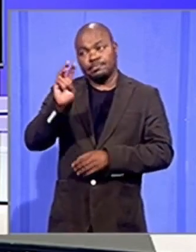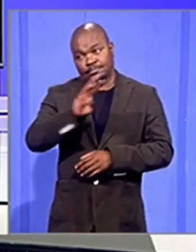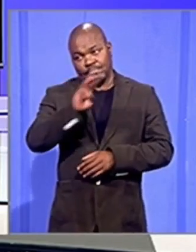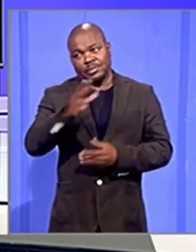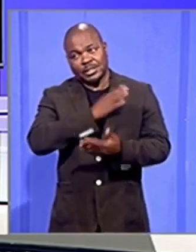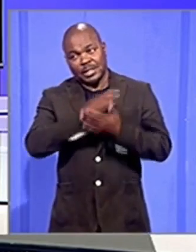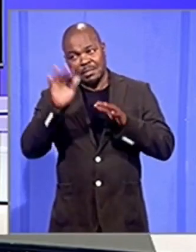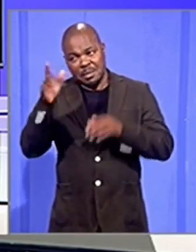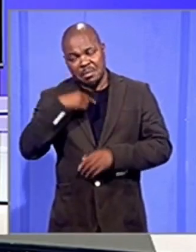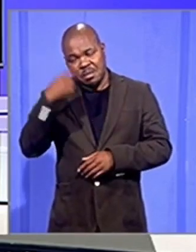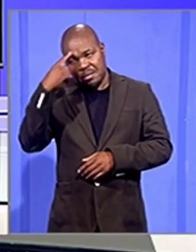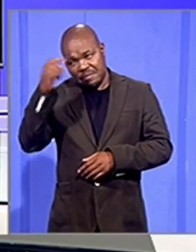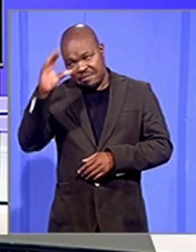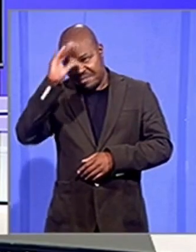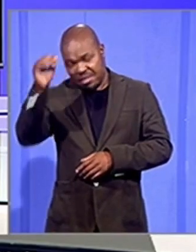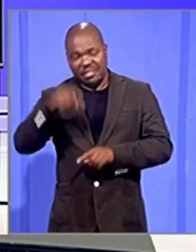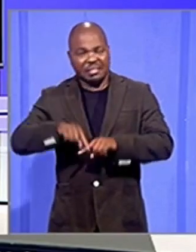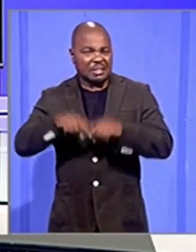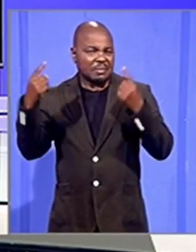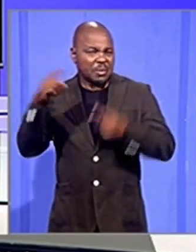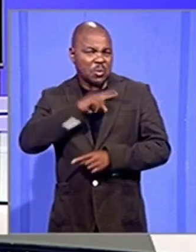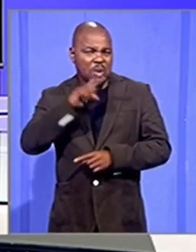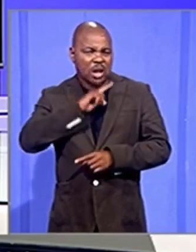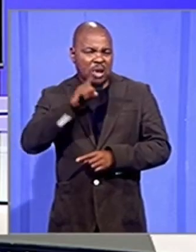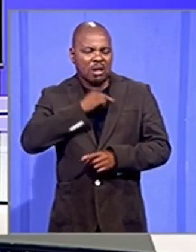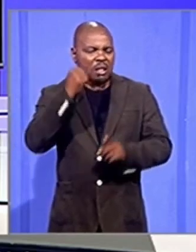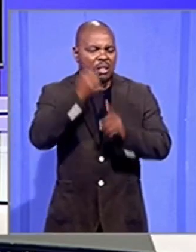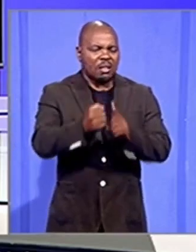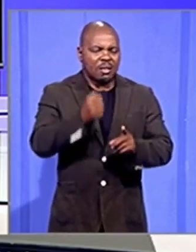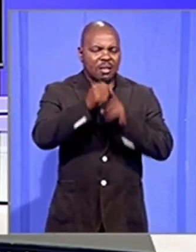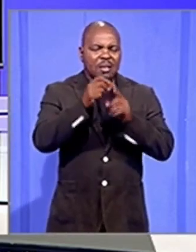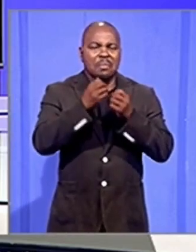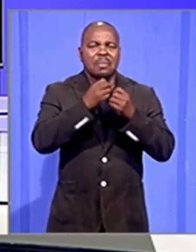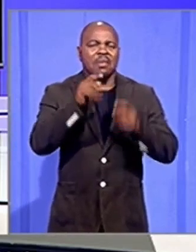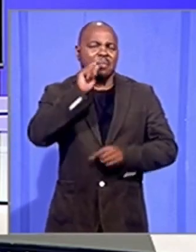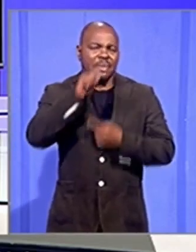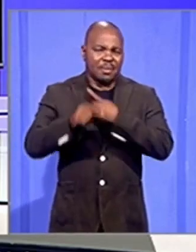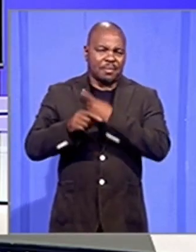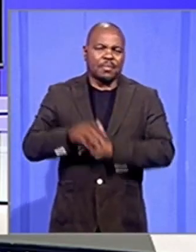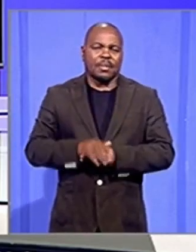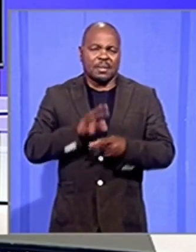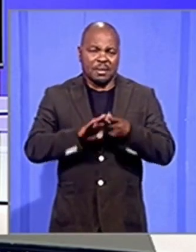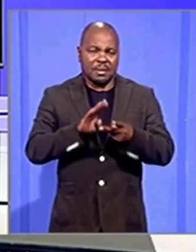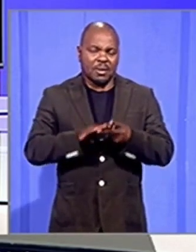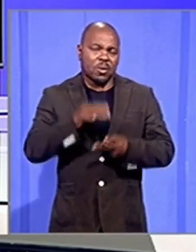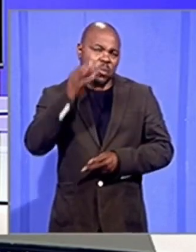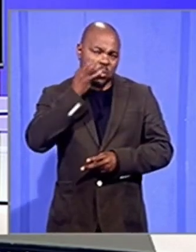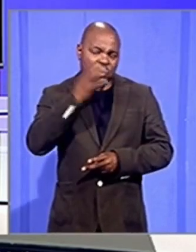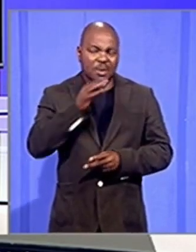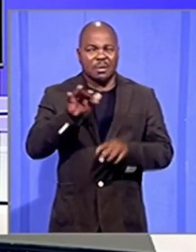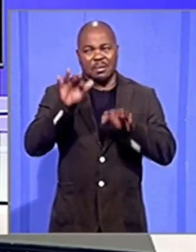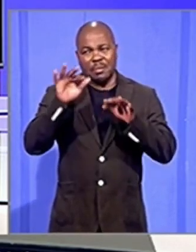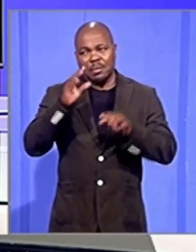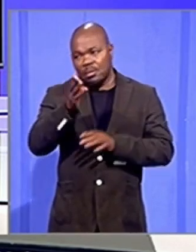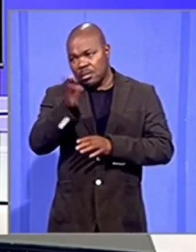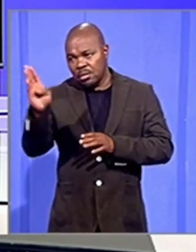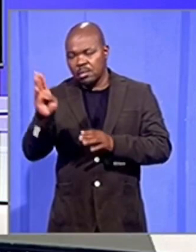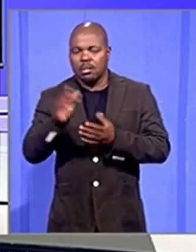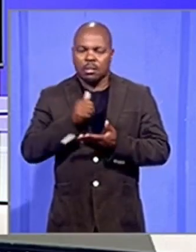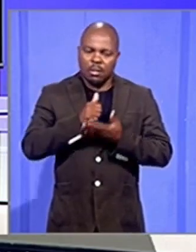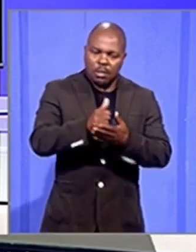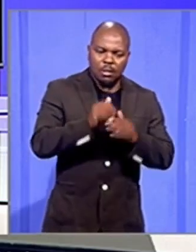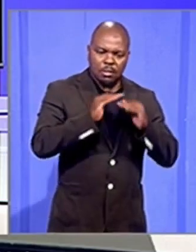di fošagetšego tšeo di fokotšago go ata ga manong. A laetša gape bohlokwa bja go kgatha tema ga